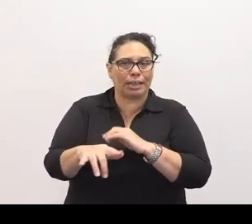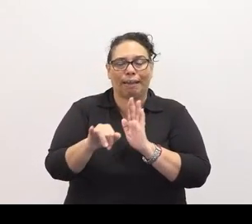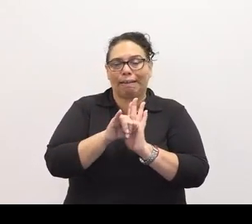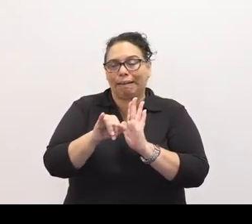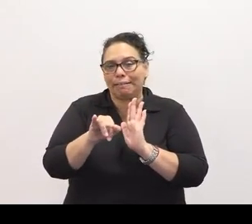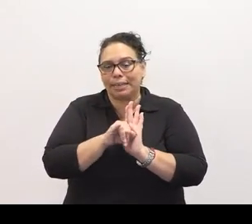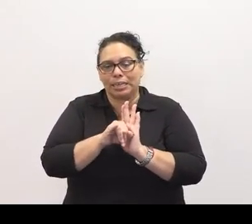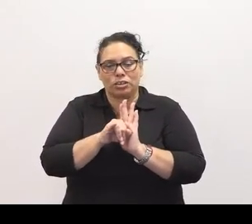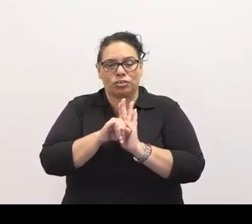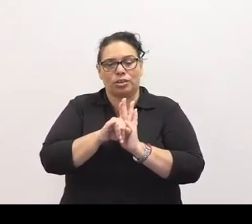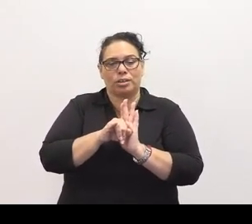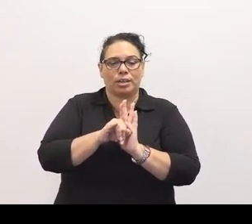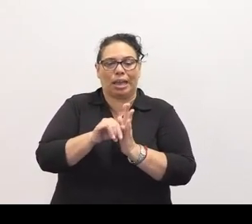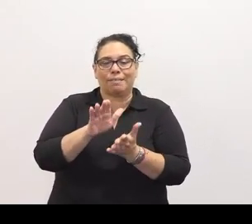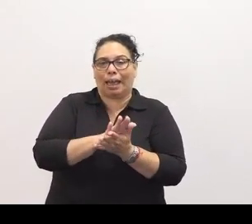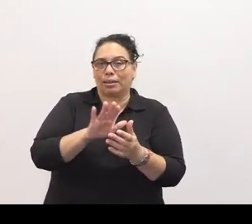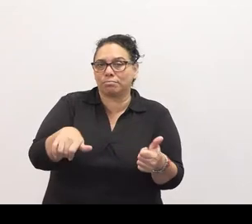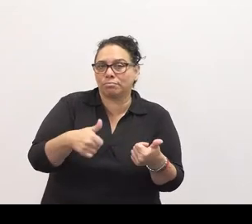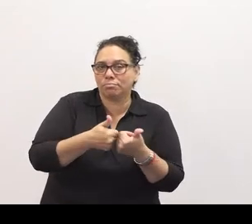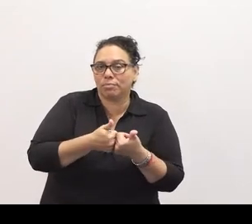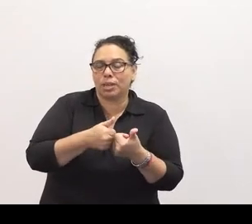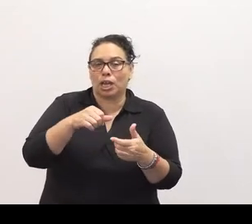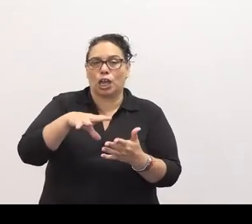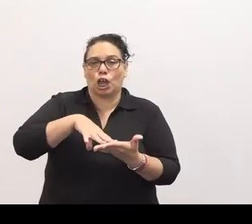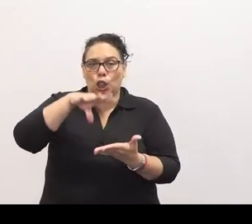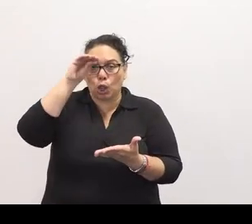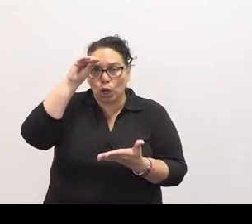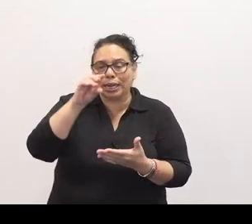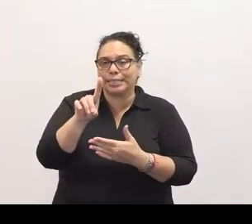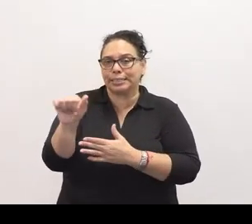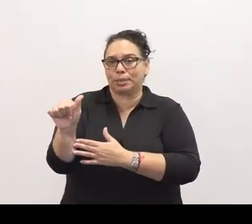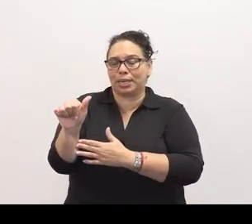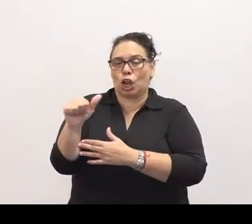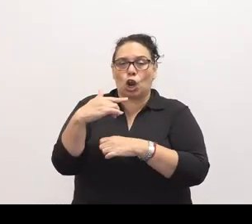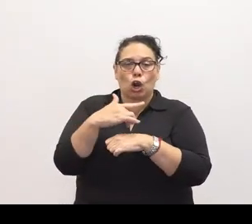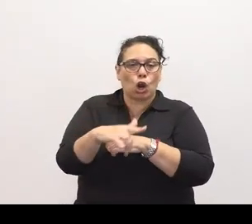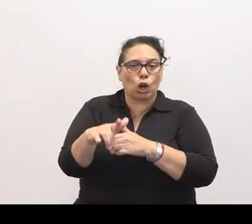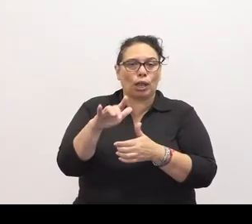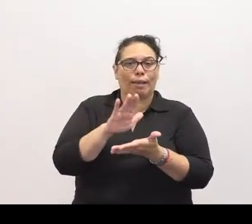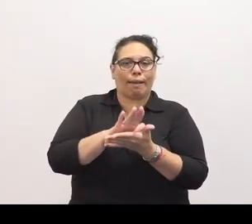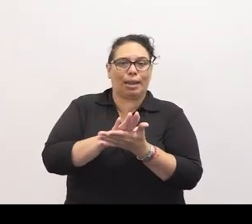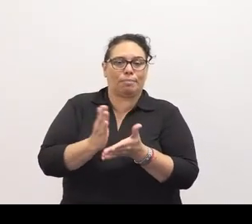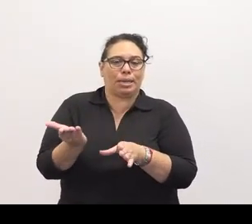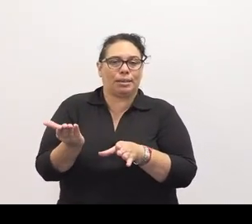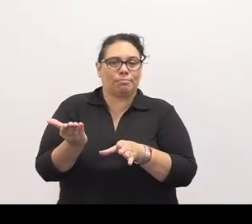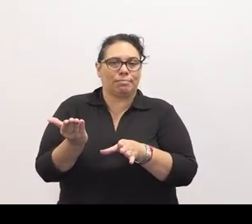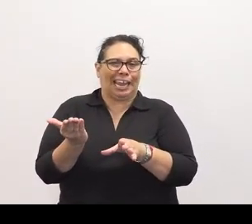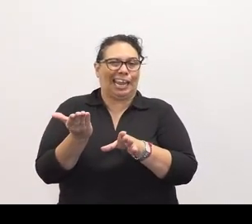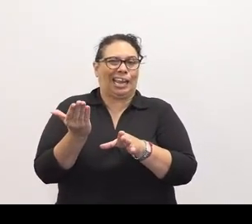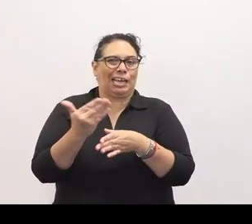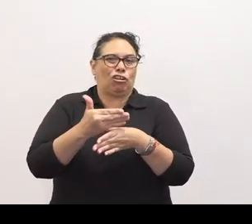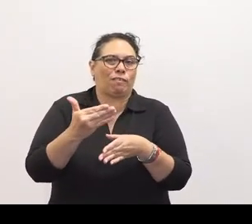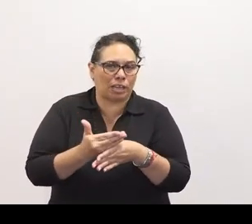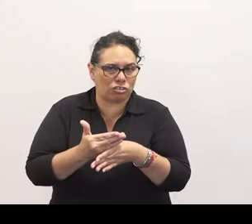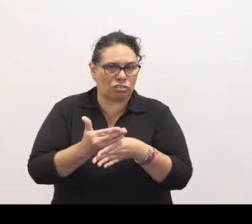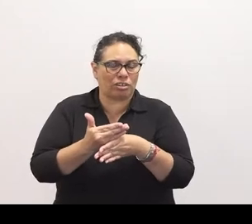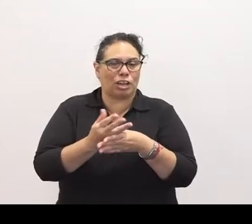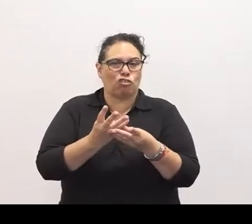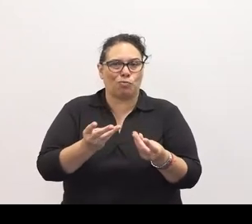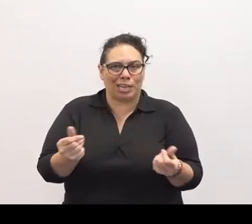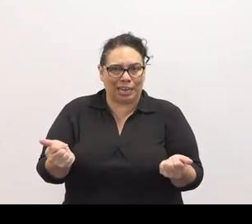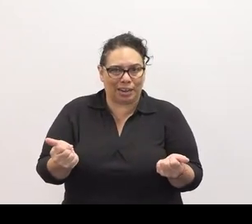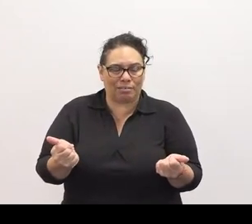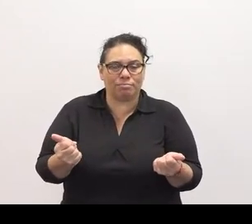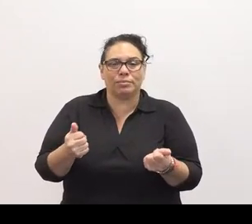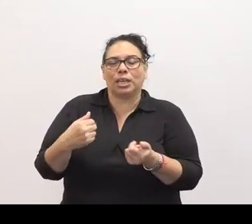early identification of academic challenges and learning disabilities, early academic interventions and remediation. After speaking with several